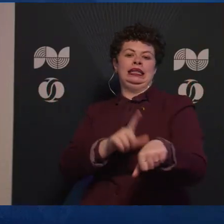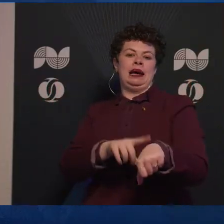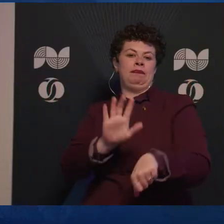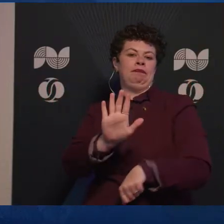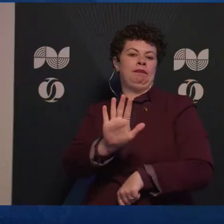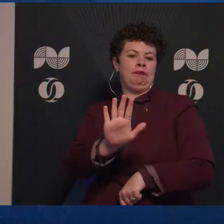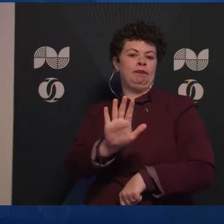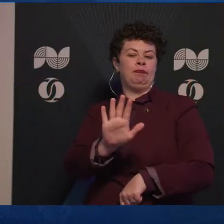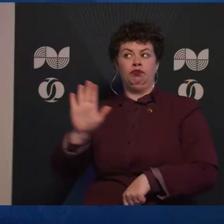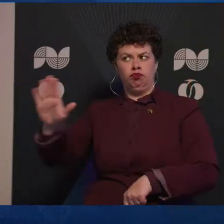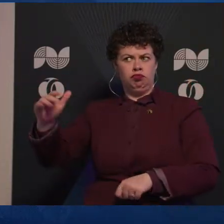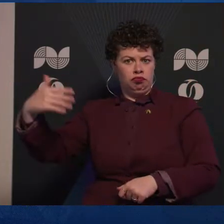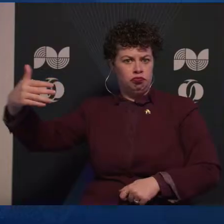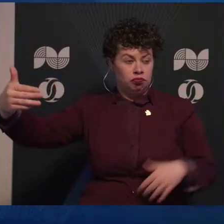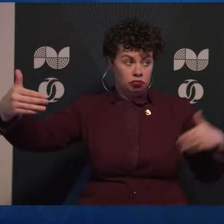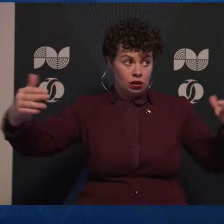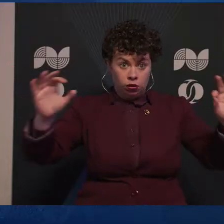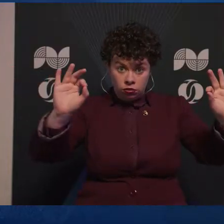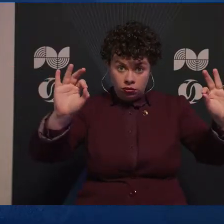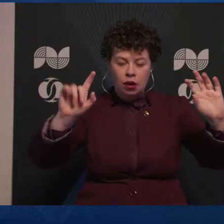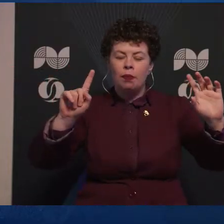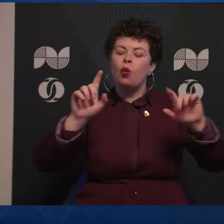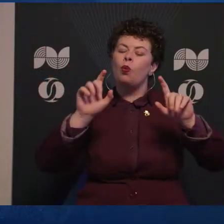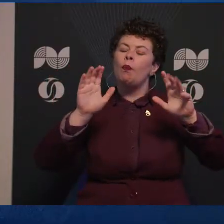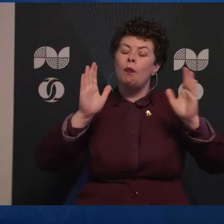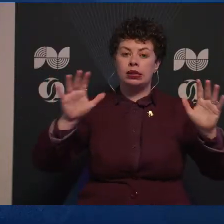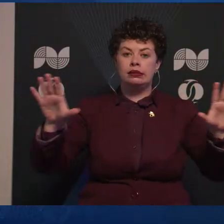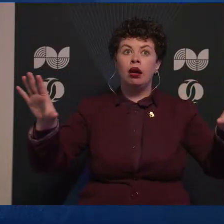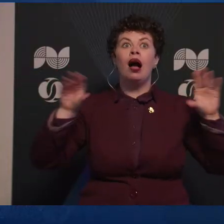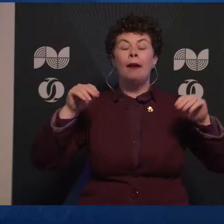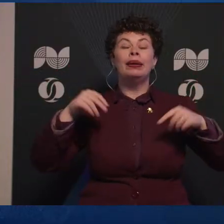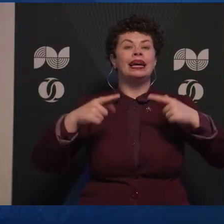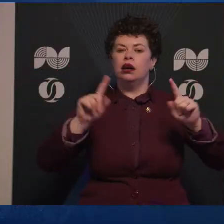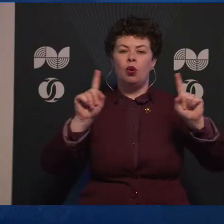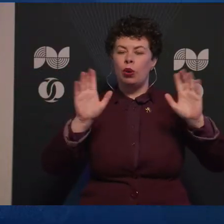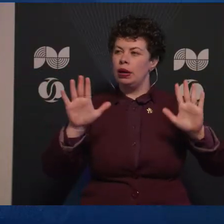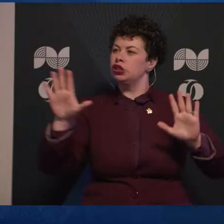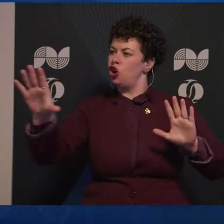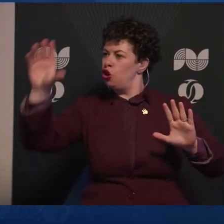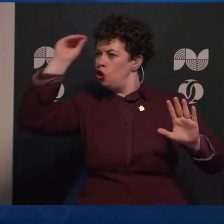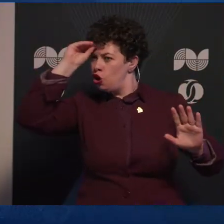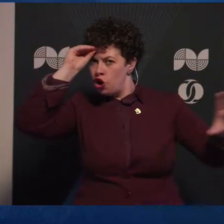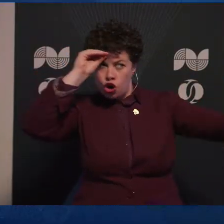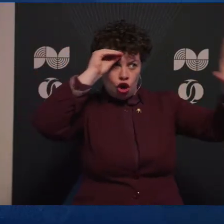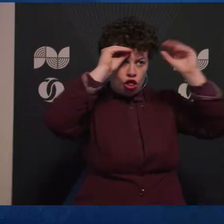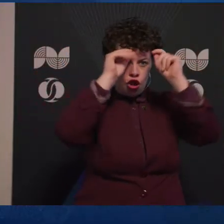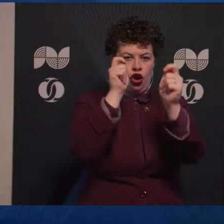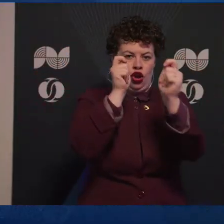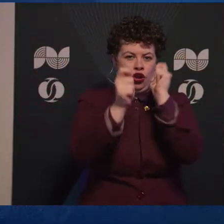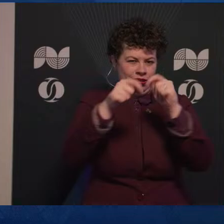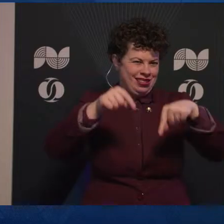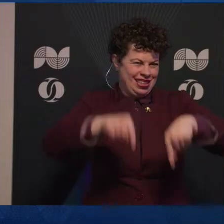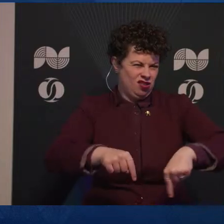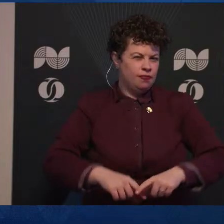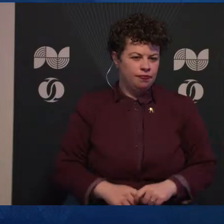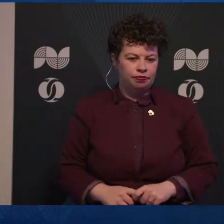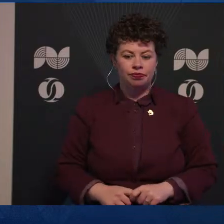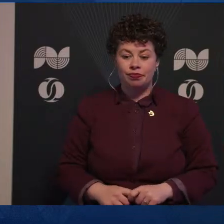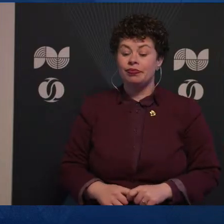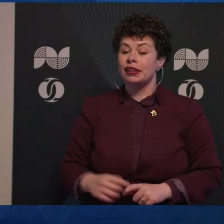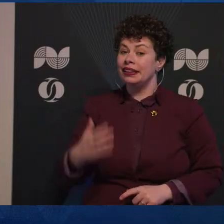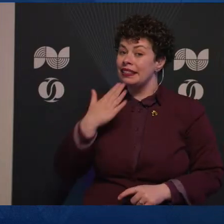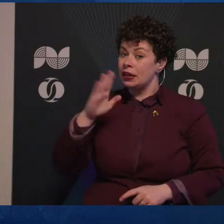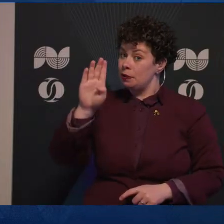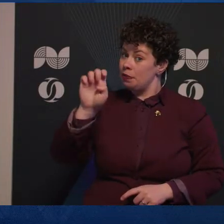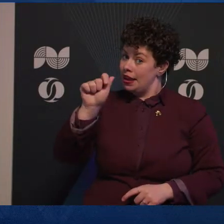should have a more focused and more discriminating approach to industrial policy. Fascinating, thank you. Beata, last